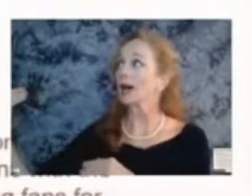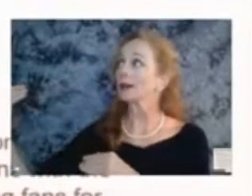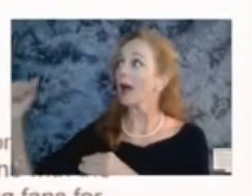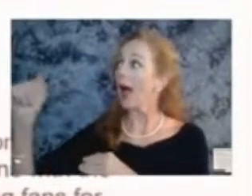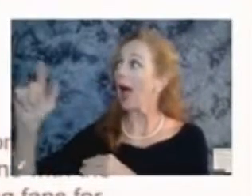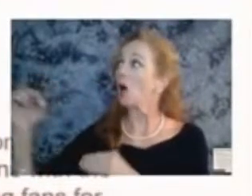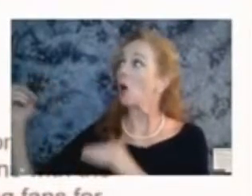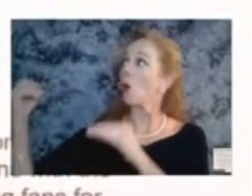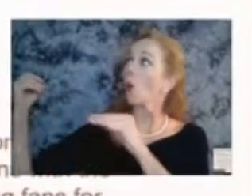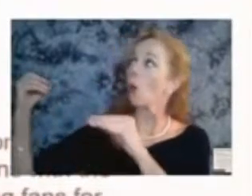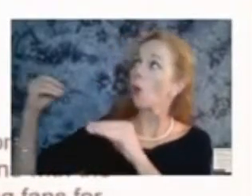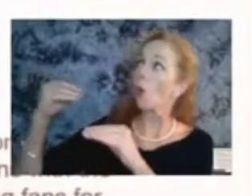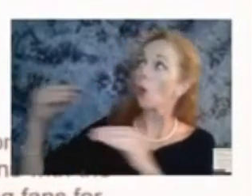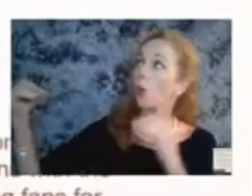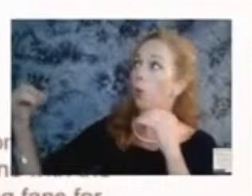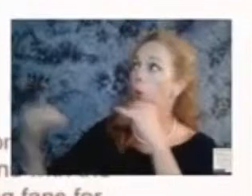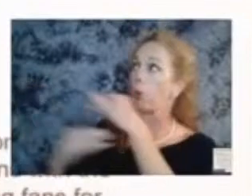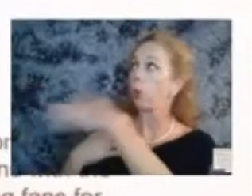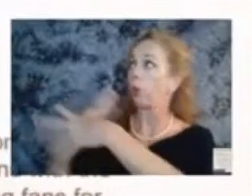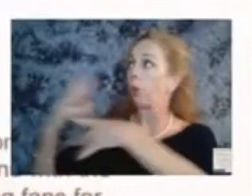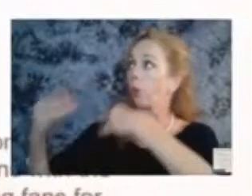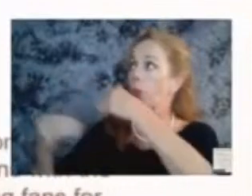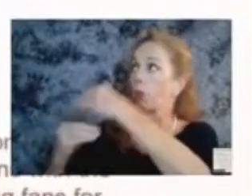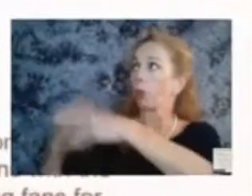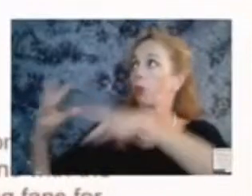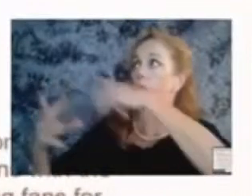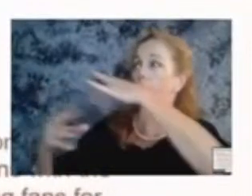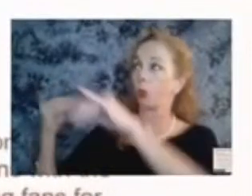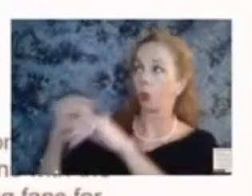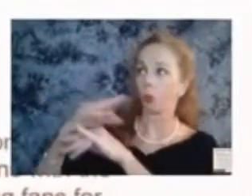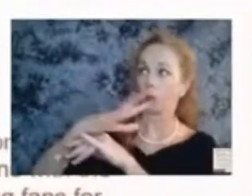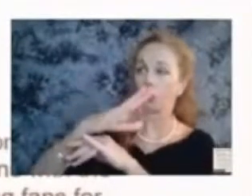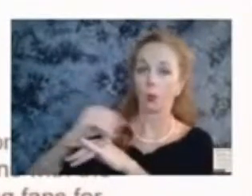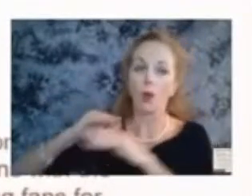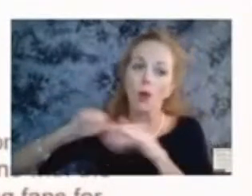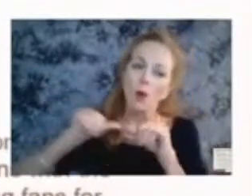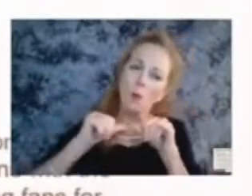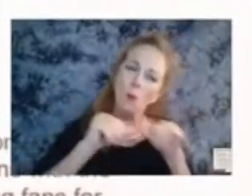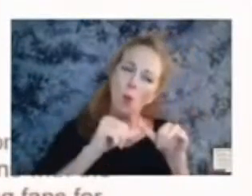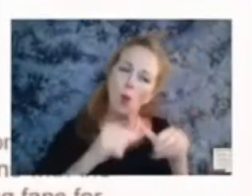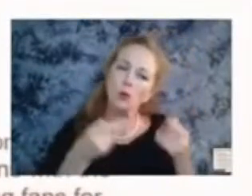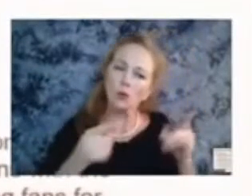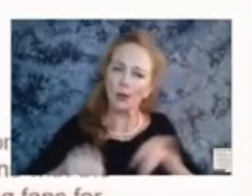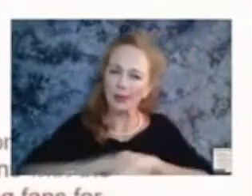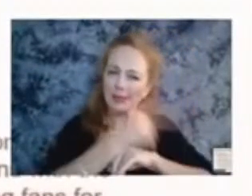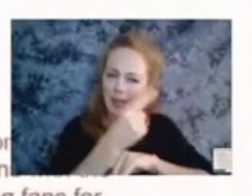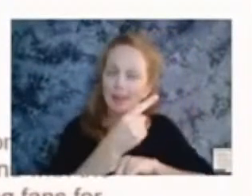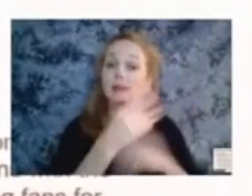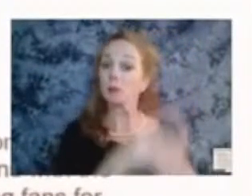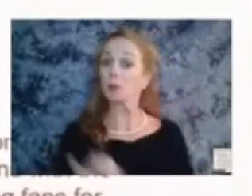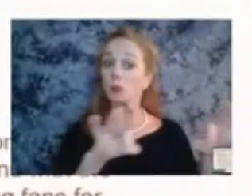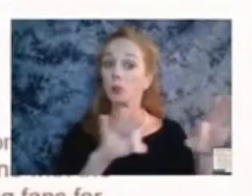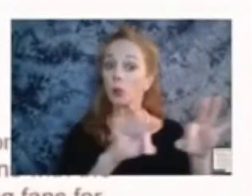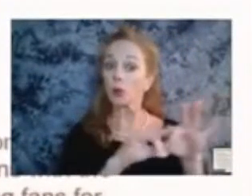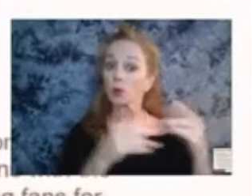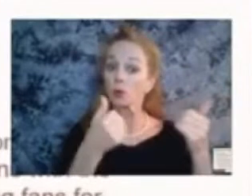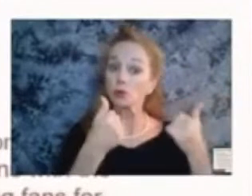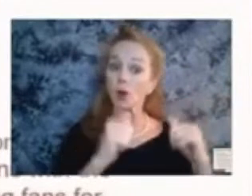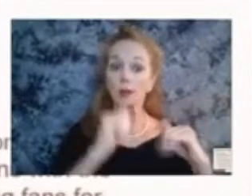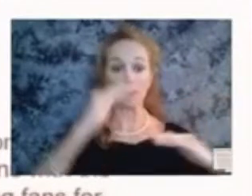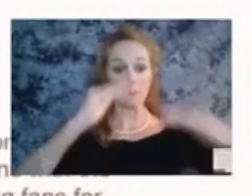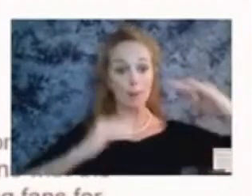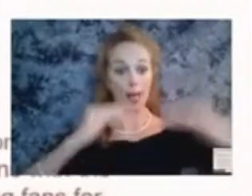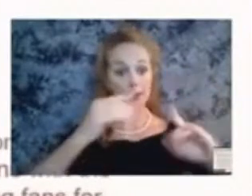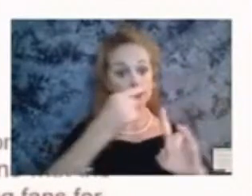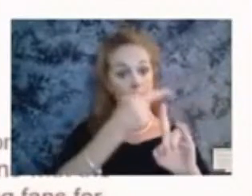also keeps the air moving longer during the day. That is critical when we are trying to balance the temperature